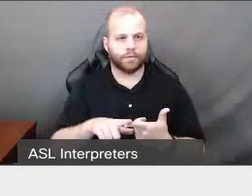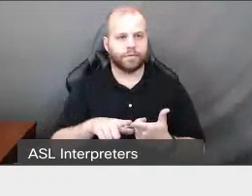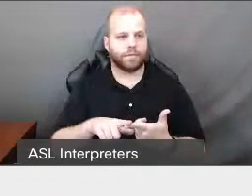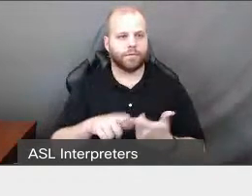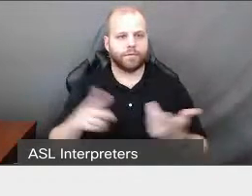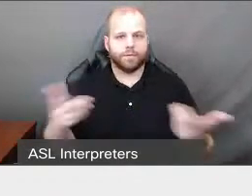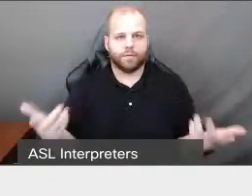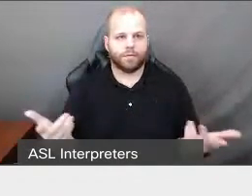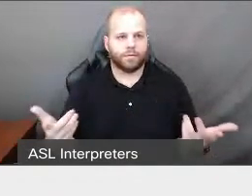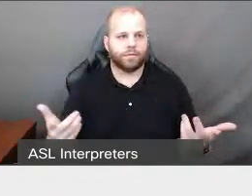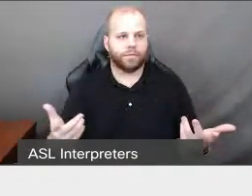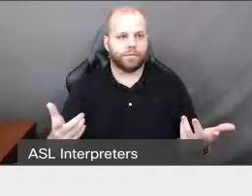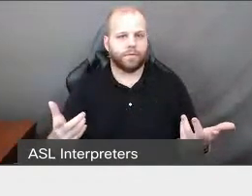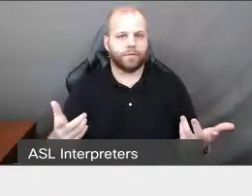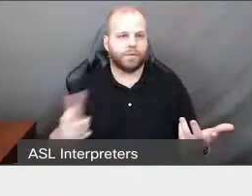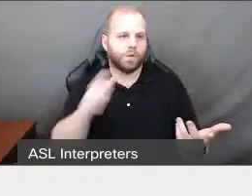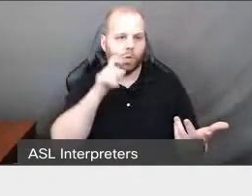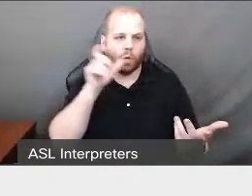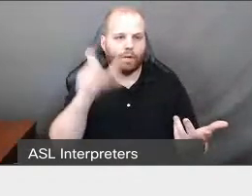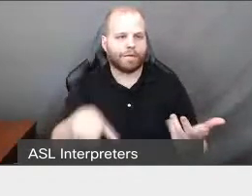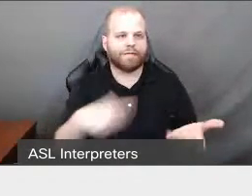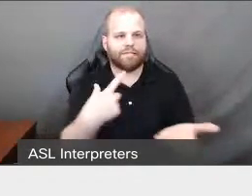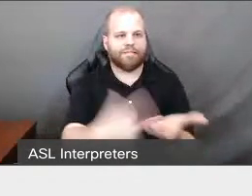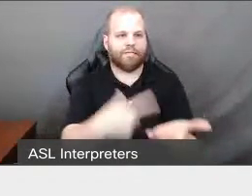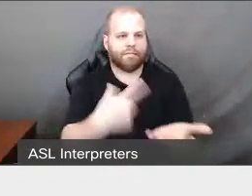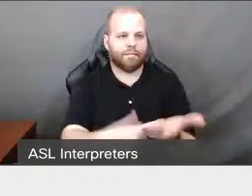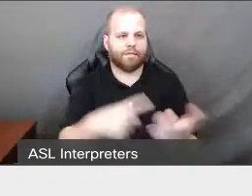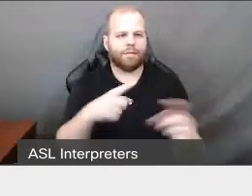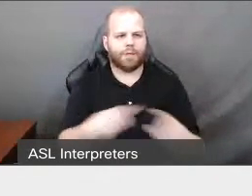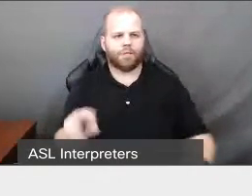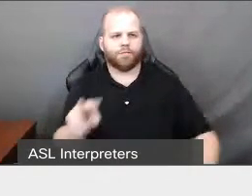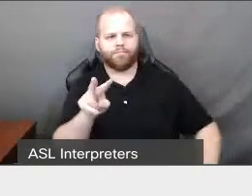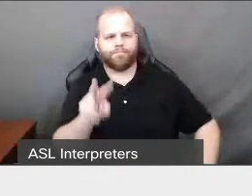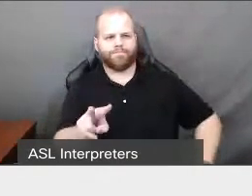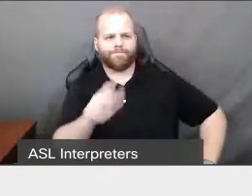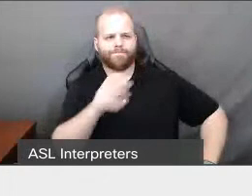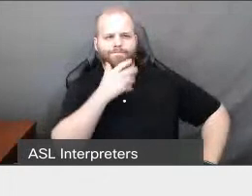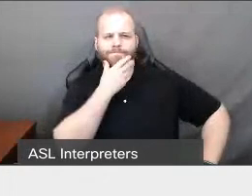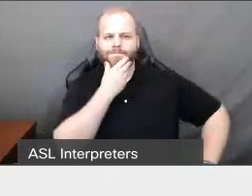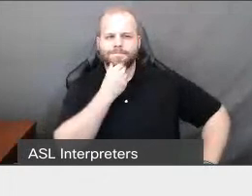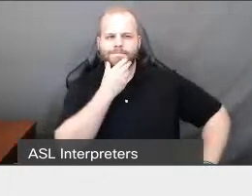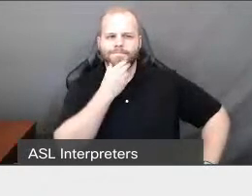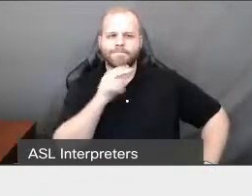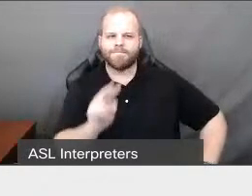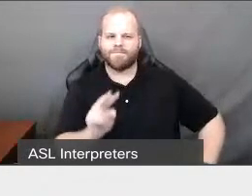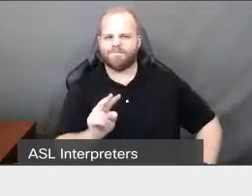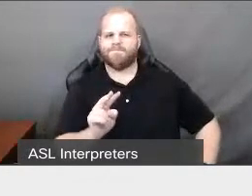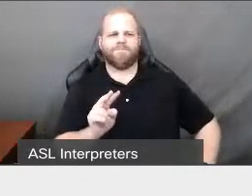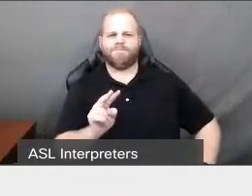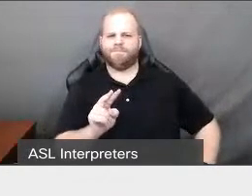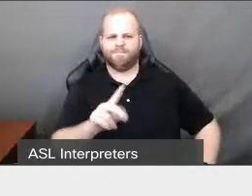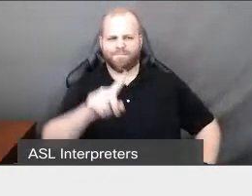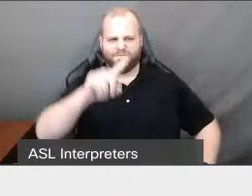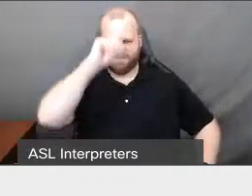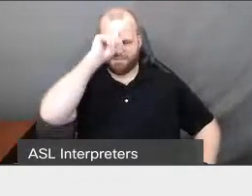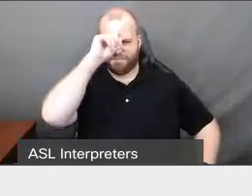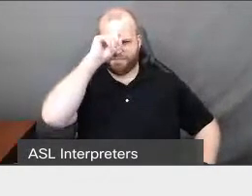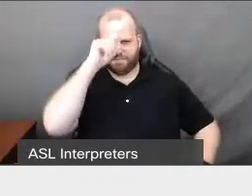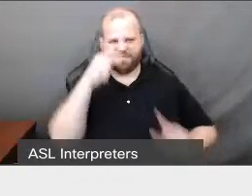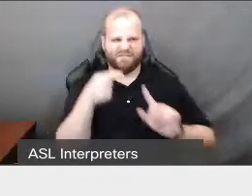say about it. However, that sounds a little bit foreign in the fact